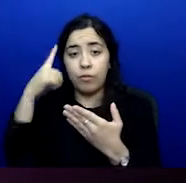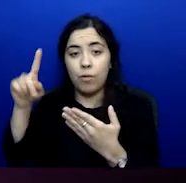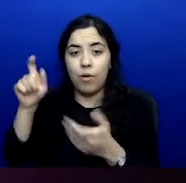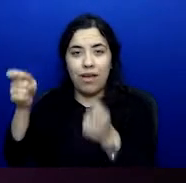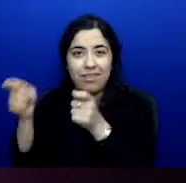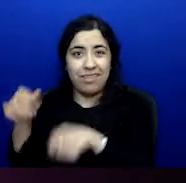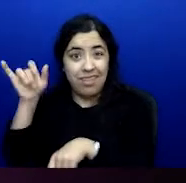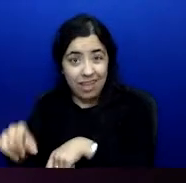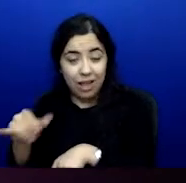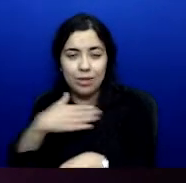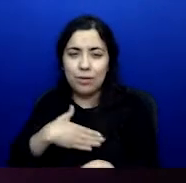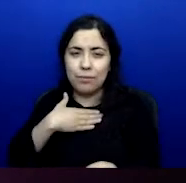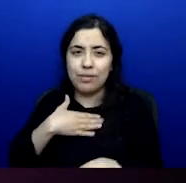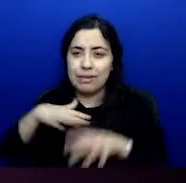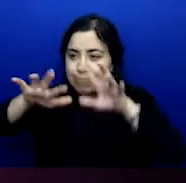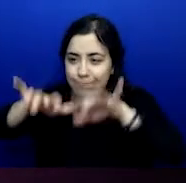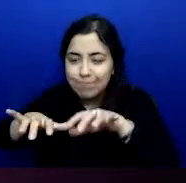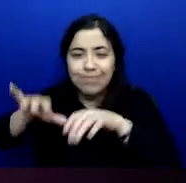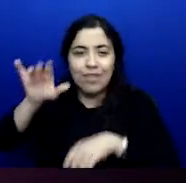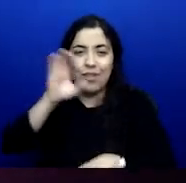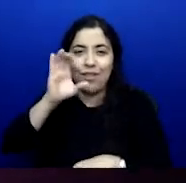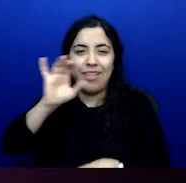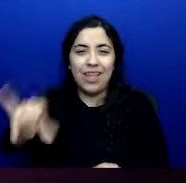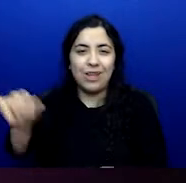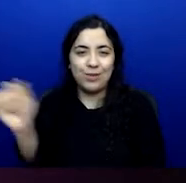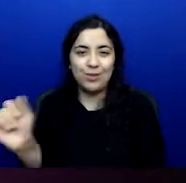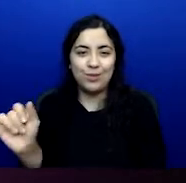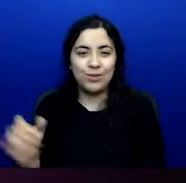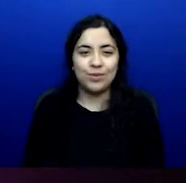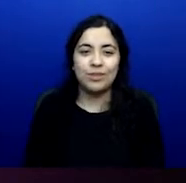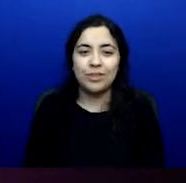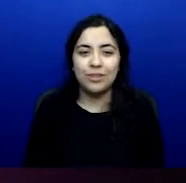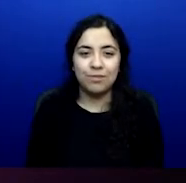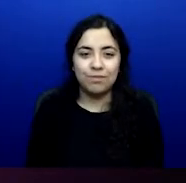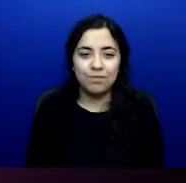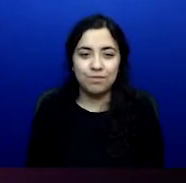that, so please go pile on that one too.